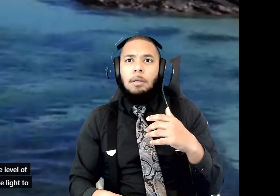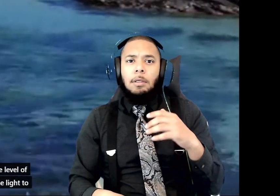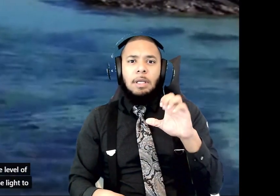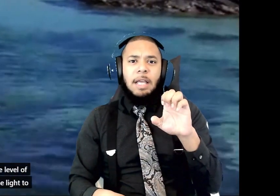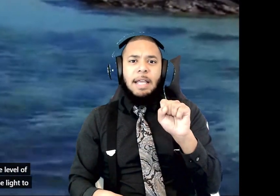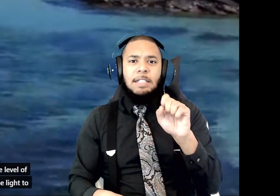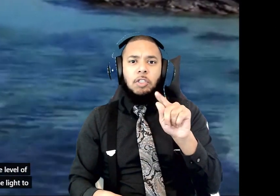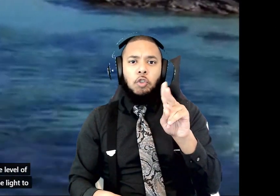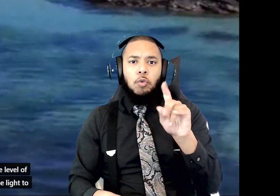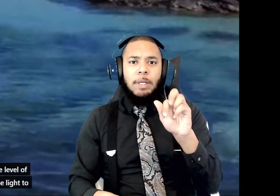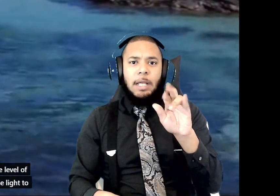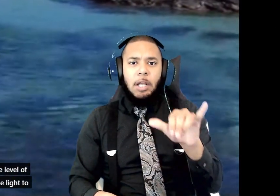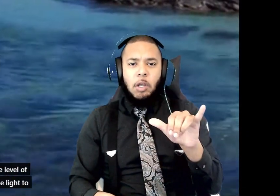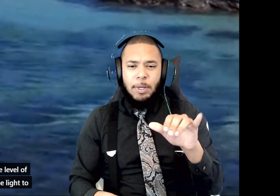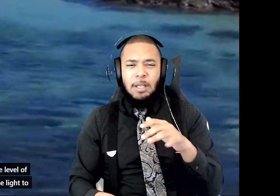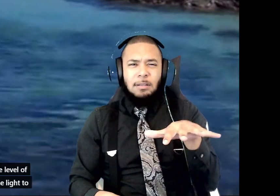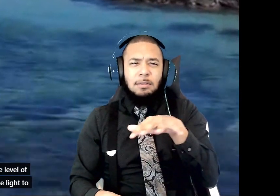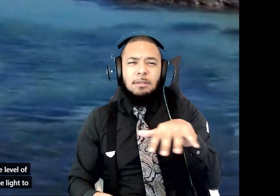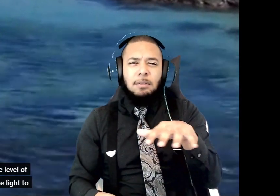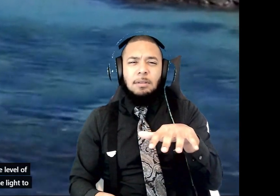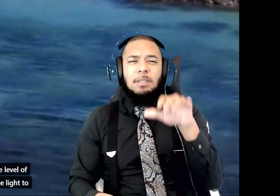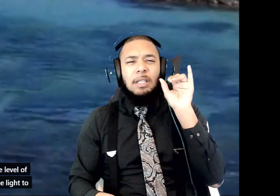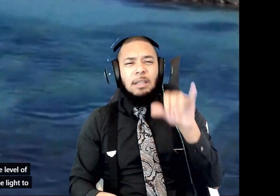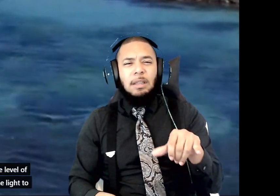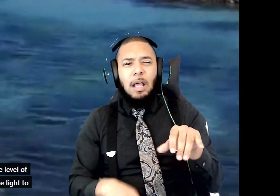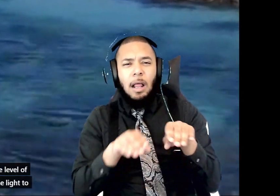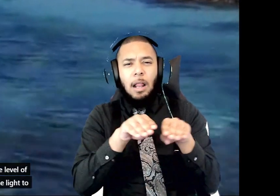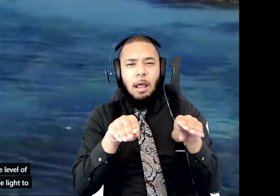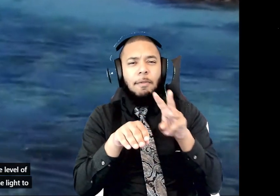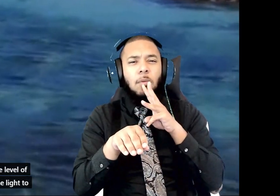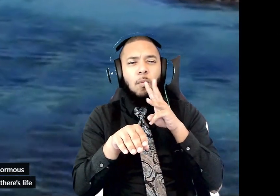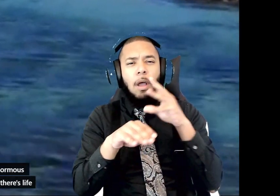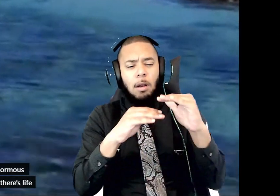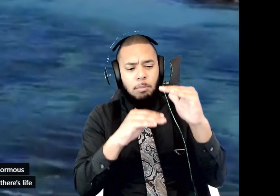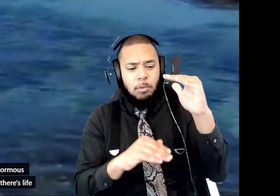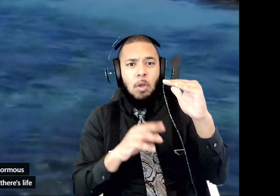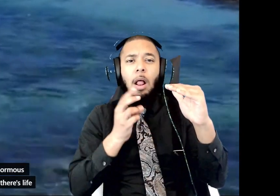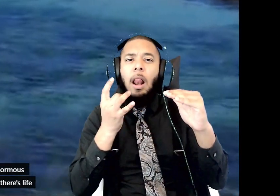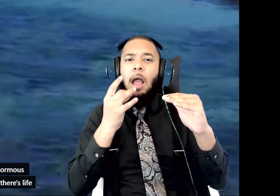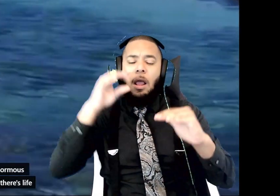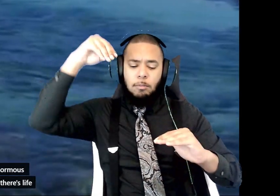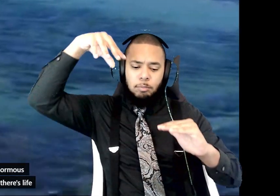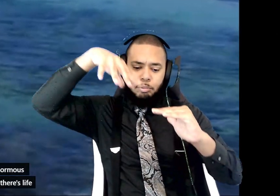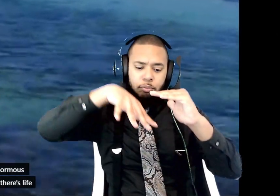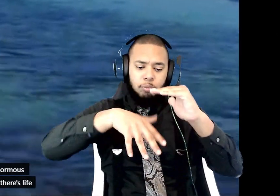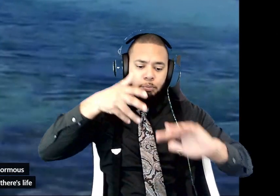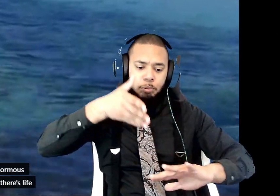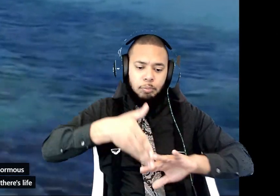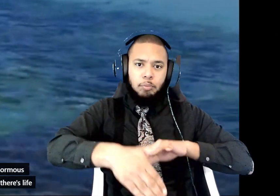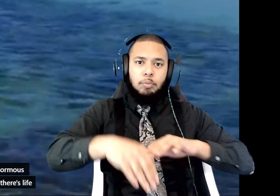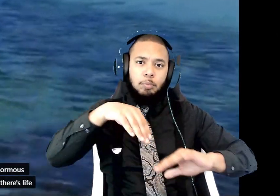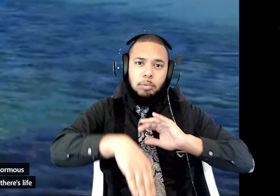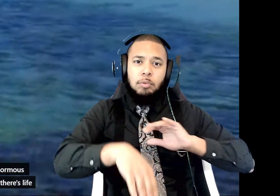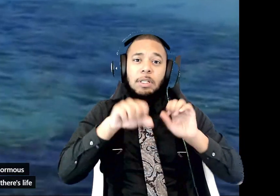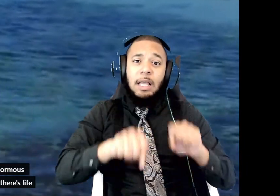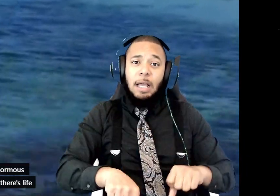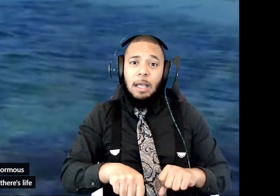areas where the water is, the level of water is low enough for the light to penetrate, we have an enormous